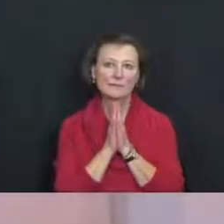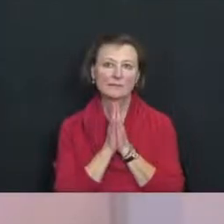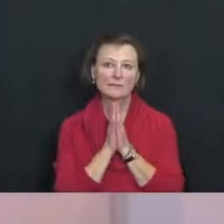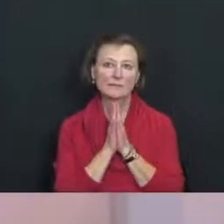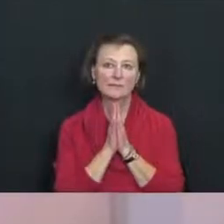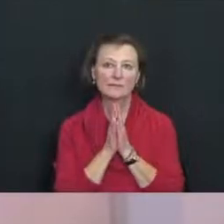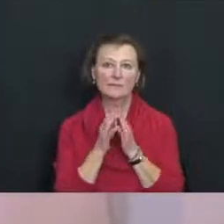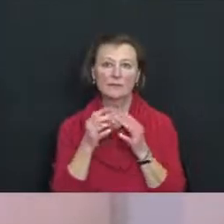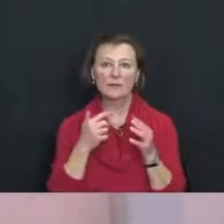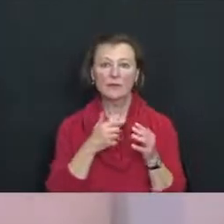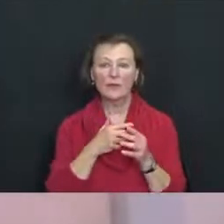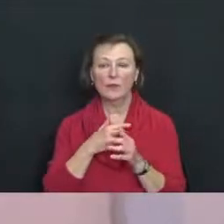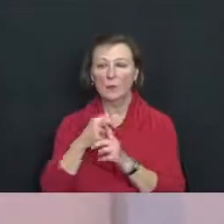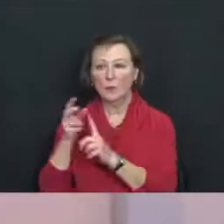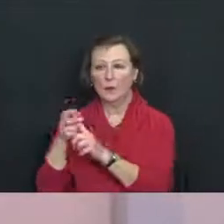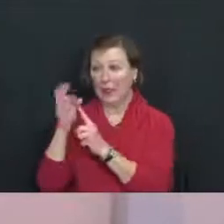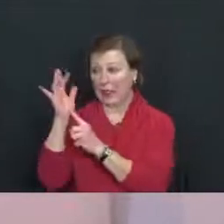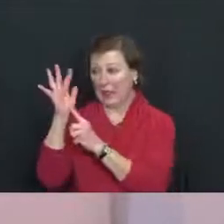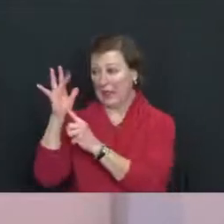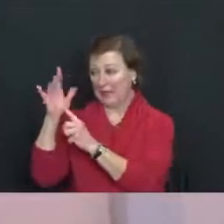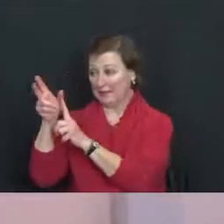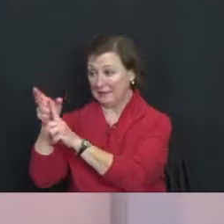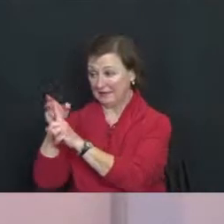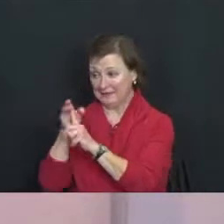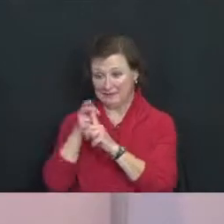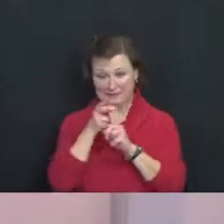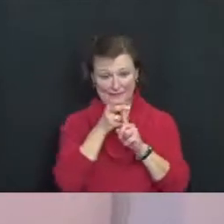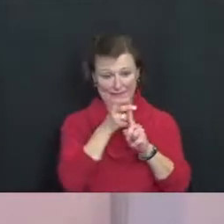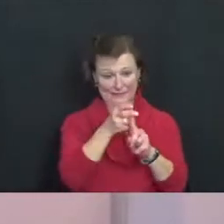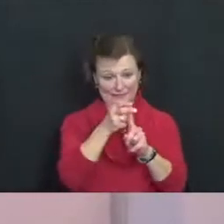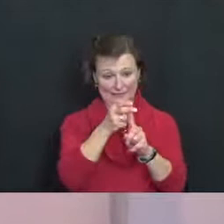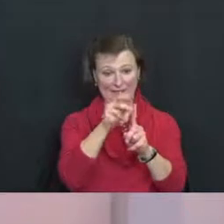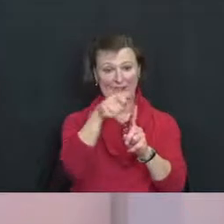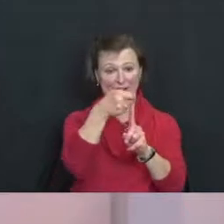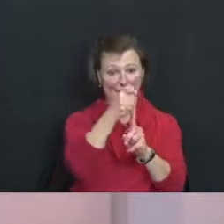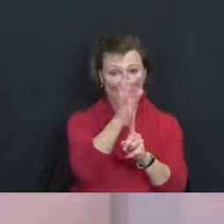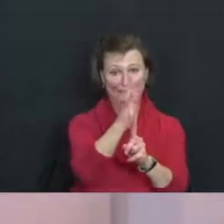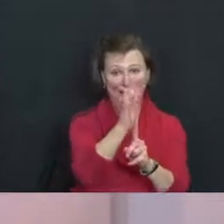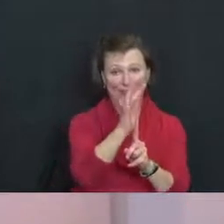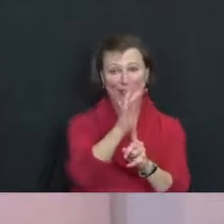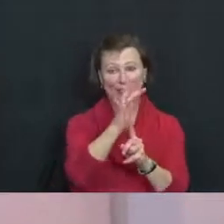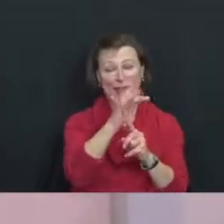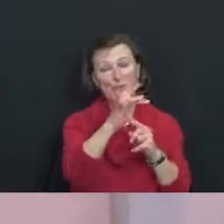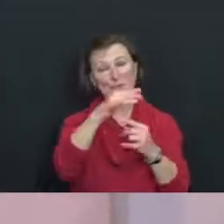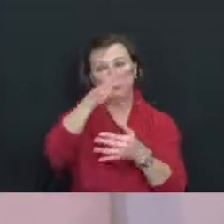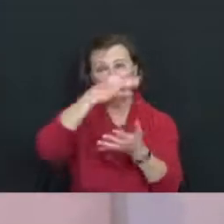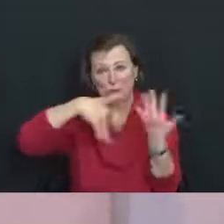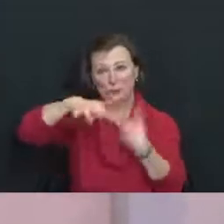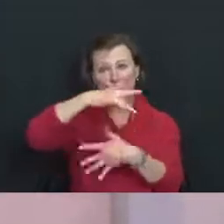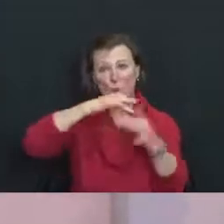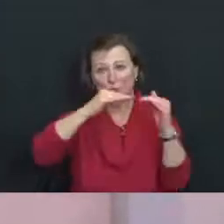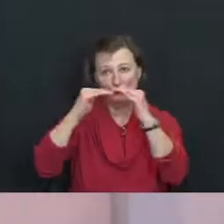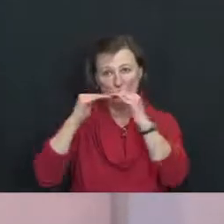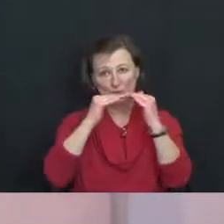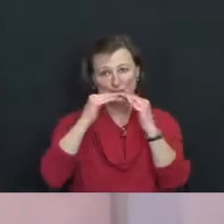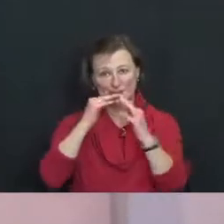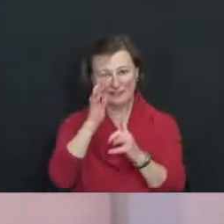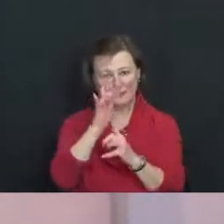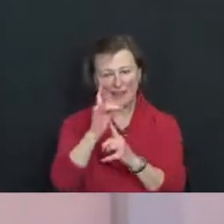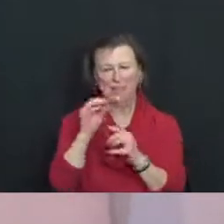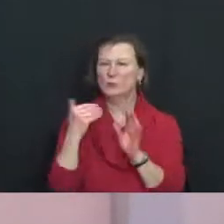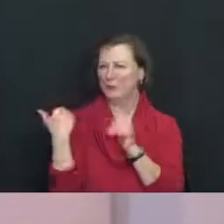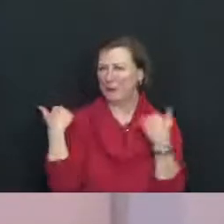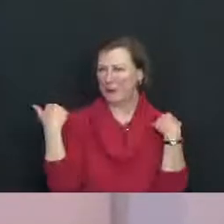We take the light from our chalice, lighting the social justice candle, as a symbolic reminder of the light